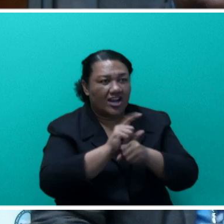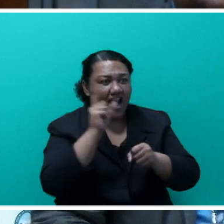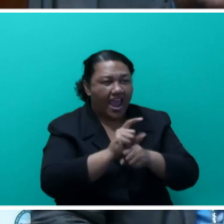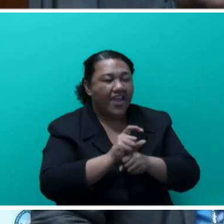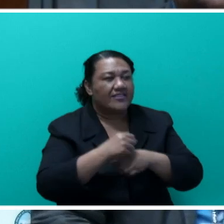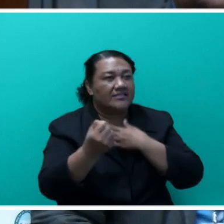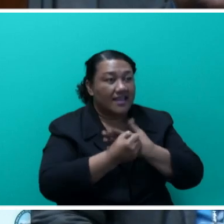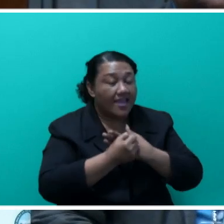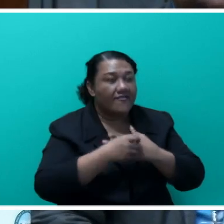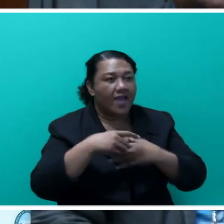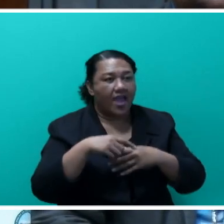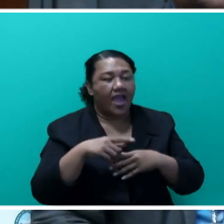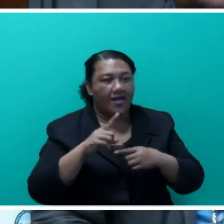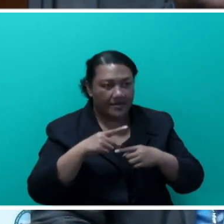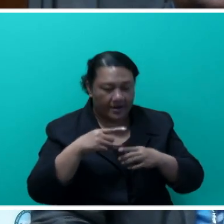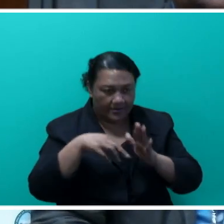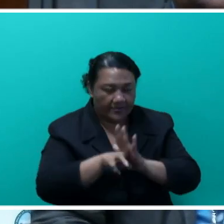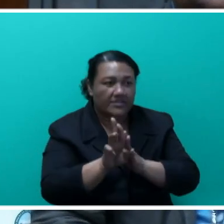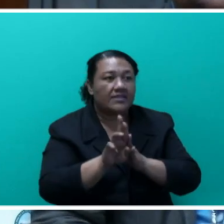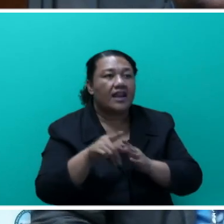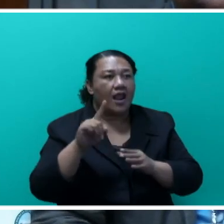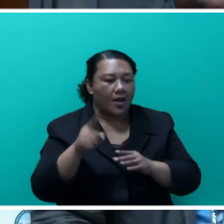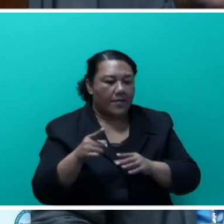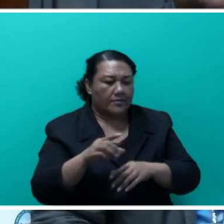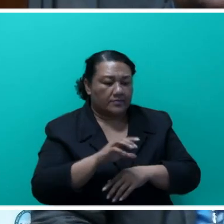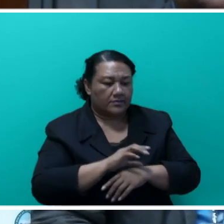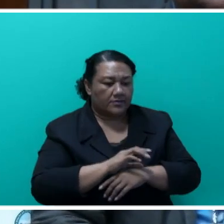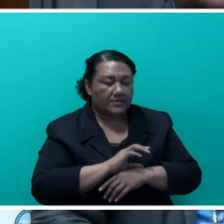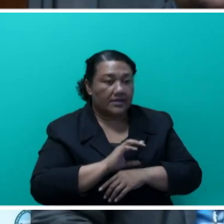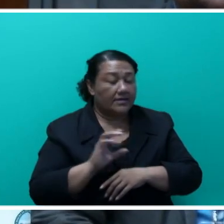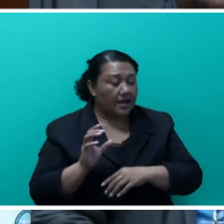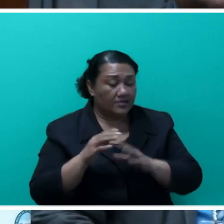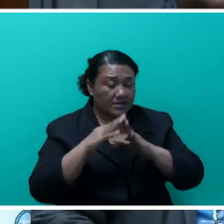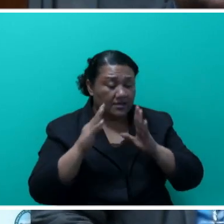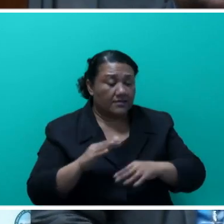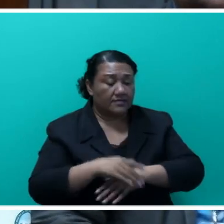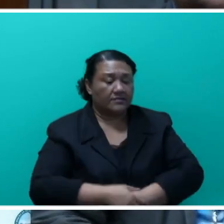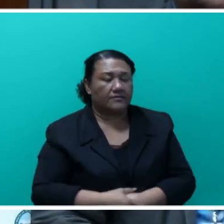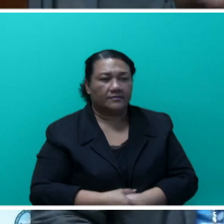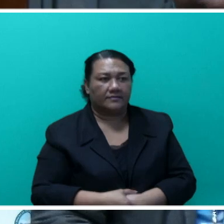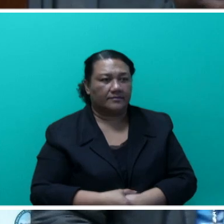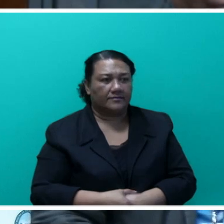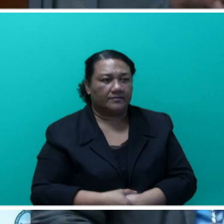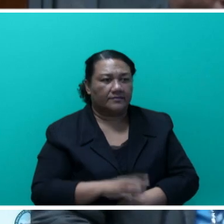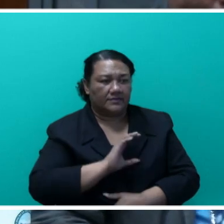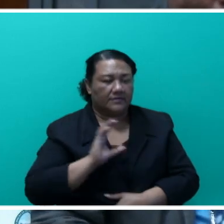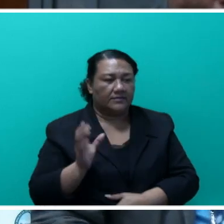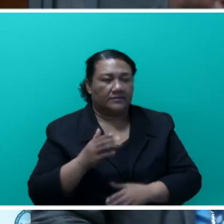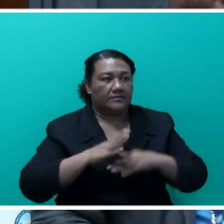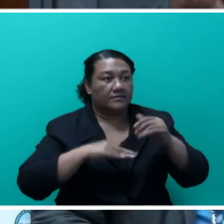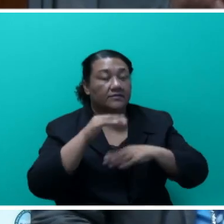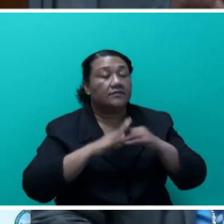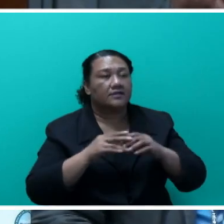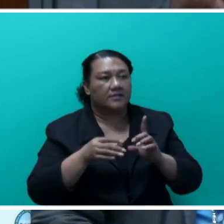inclusive, and resilient cities and communities. This commitment reflects government's priority to improve